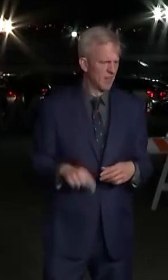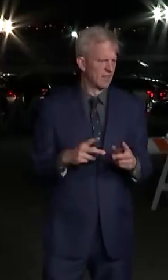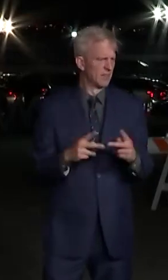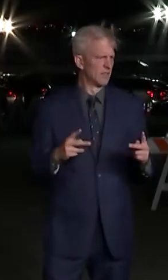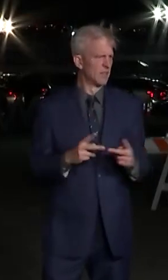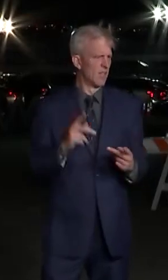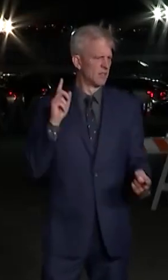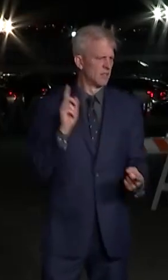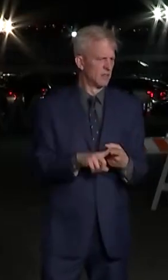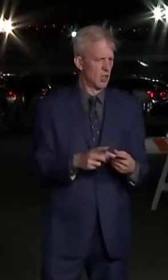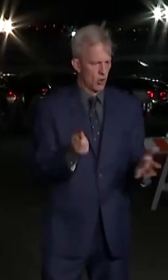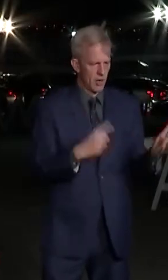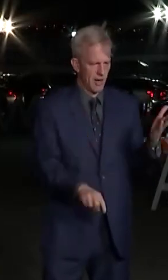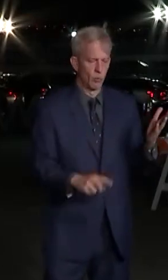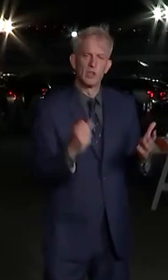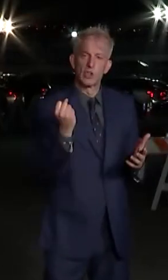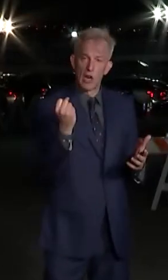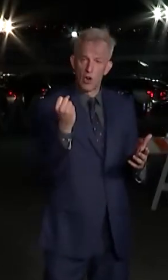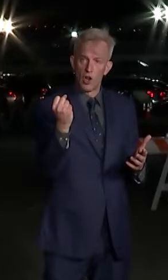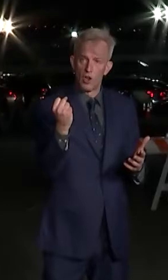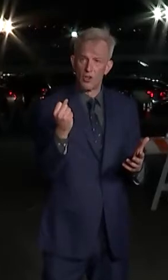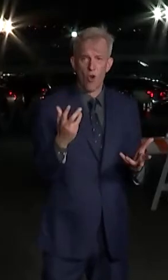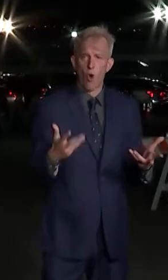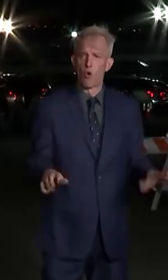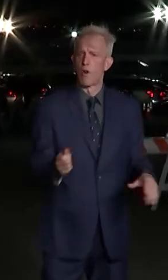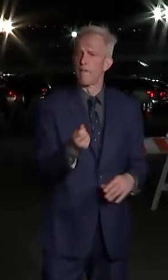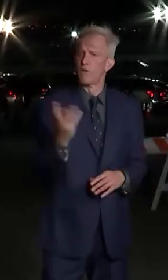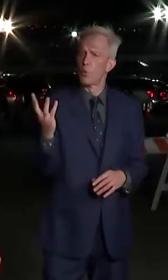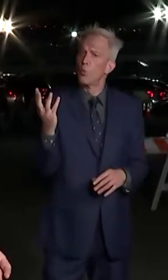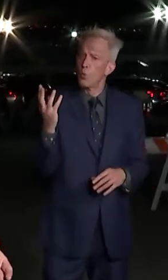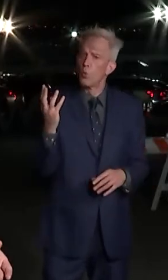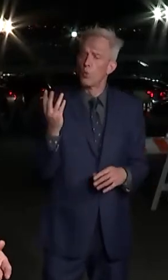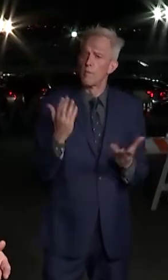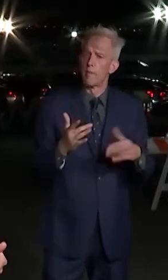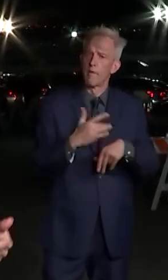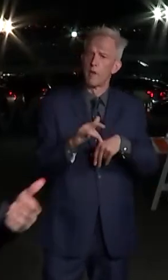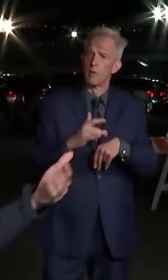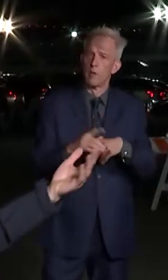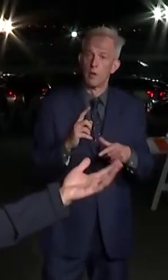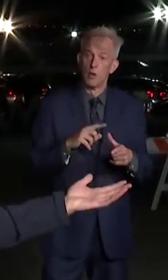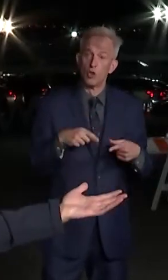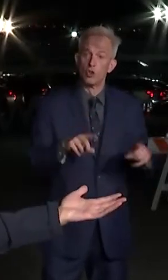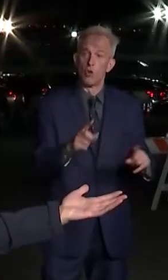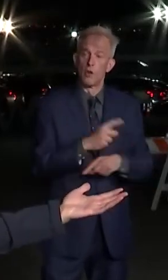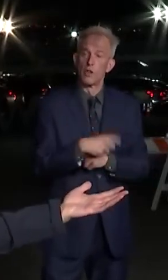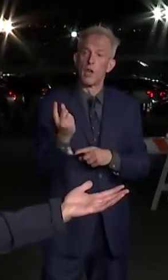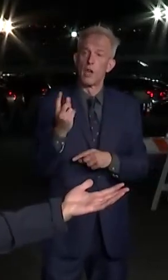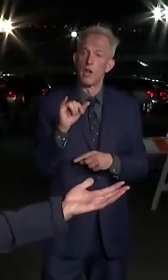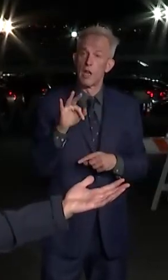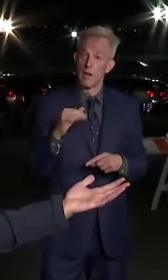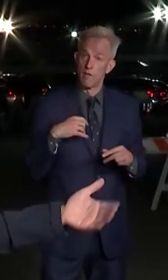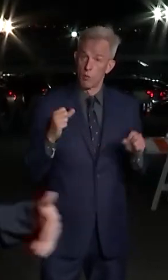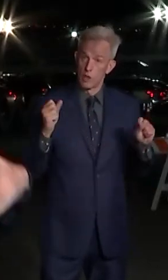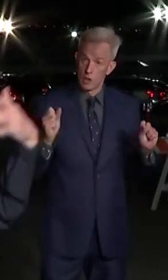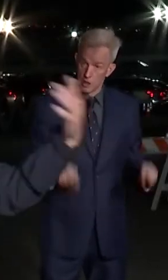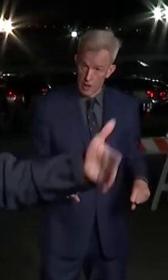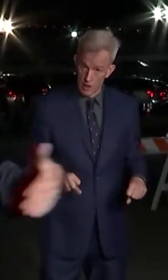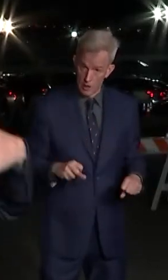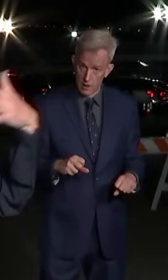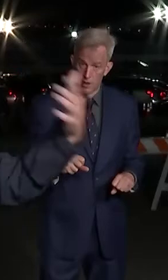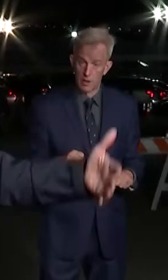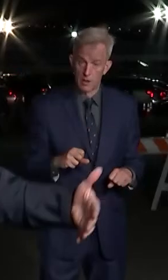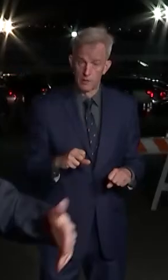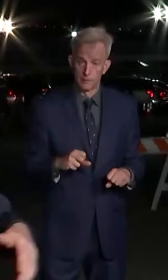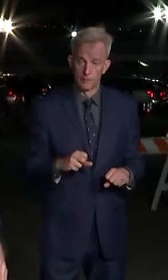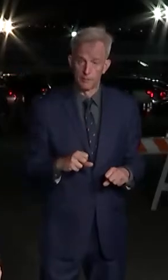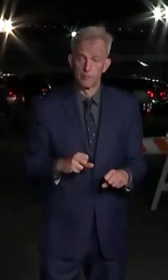next Saturday already. There's a few that might still be open, and then in the day, If we have the capacity for more, we'll release a